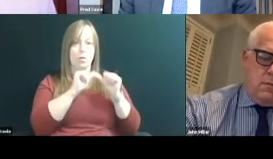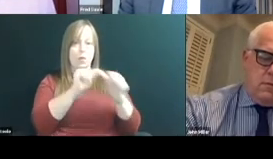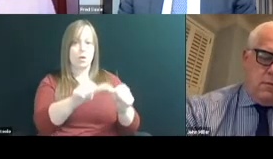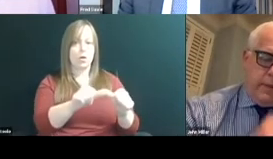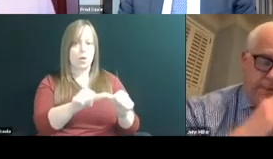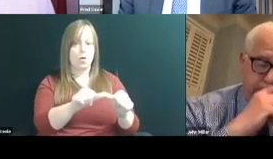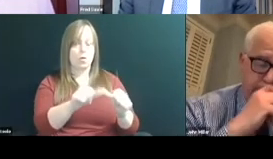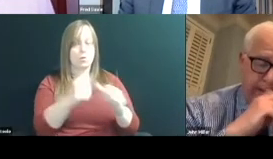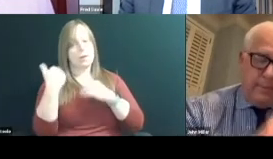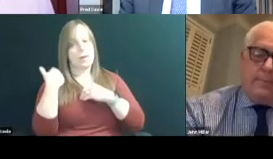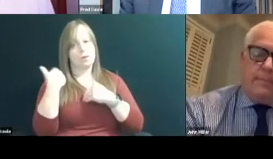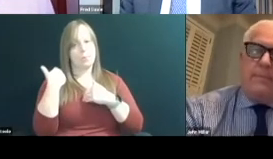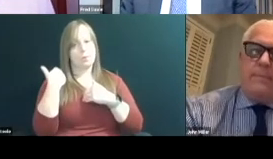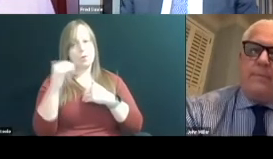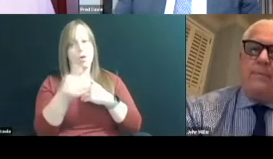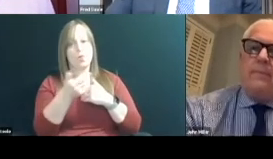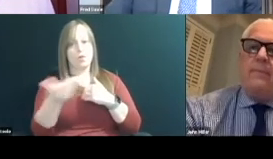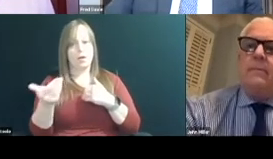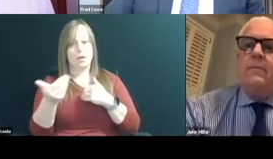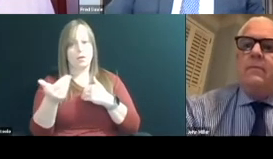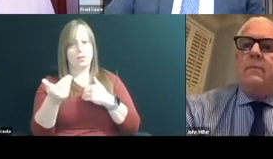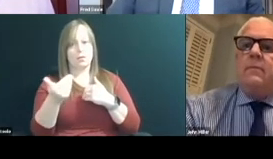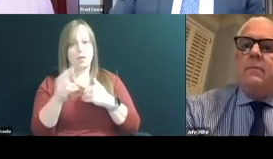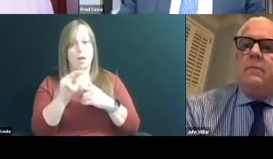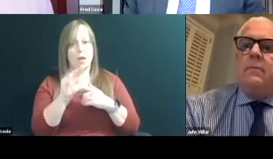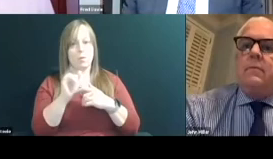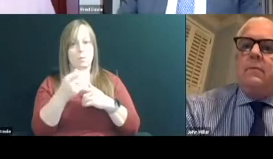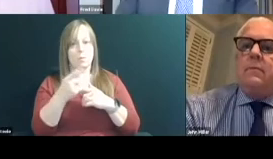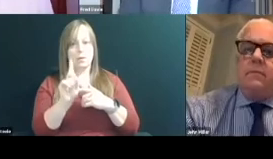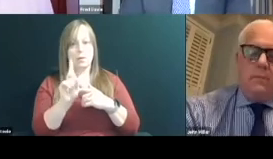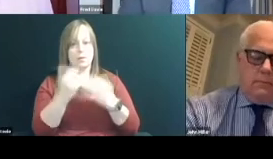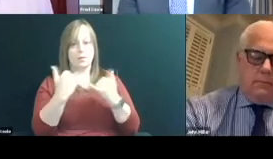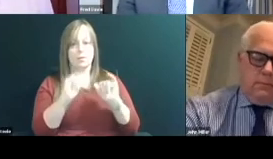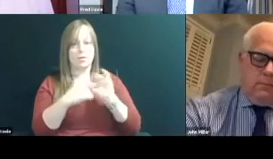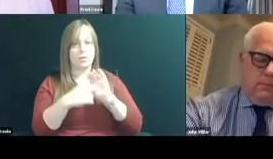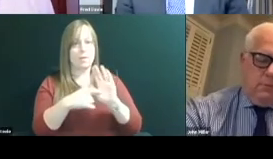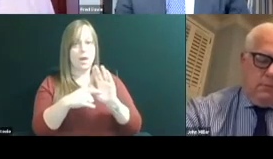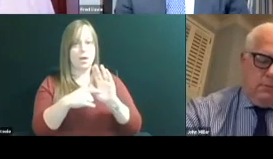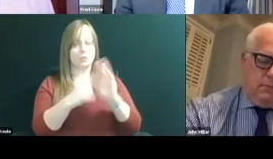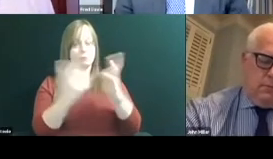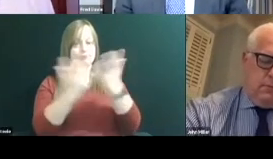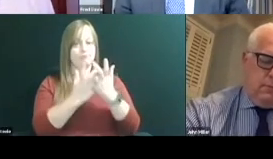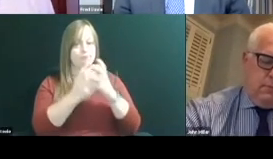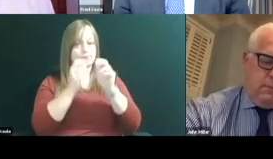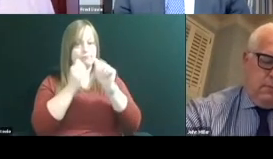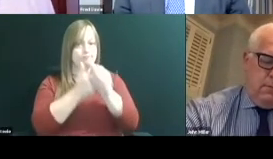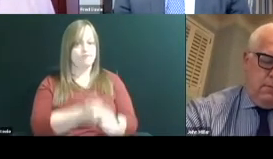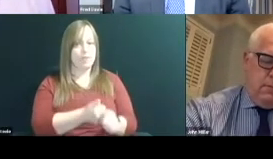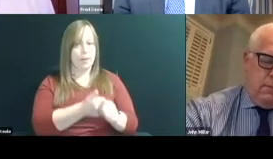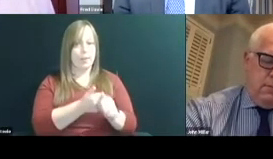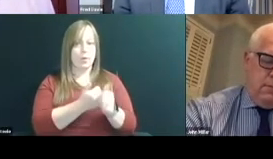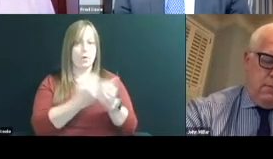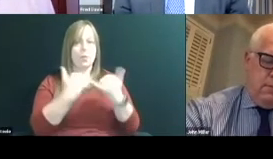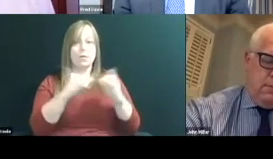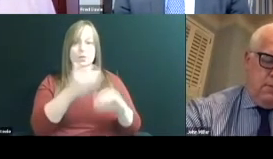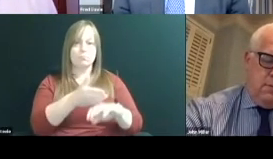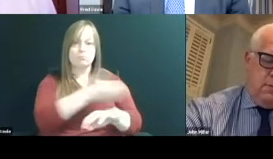far as accountability and a lot of other things, NYPD is still the model for the country, but we've got to do